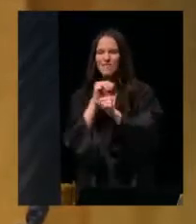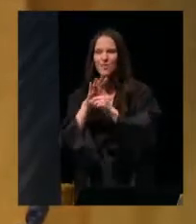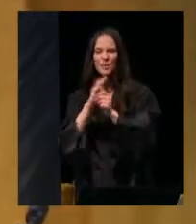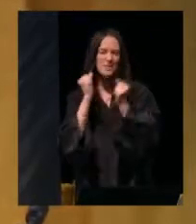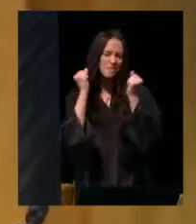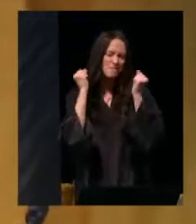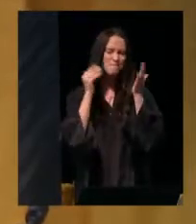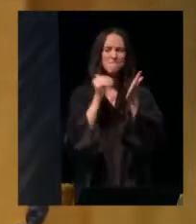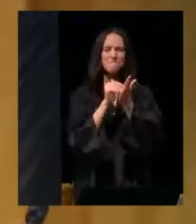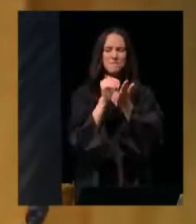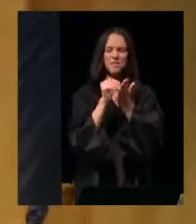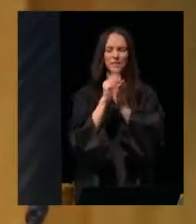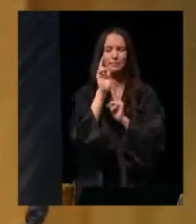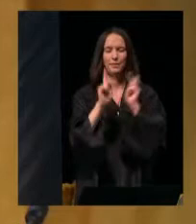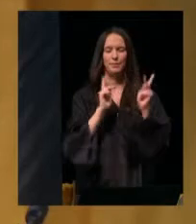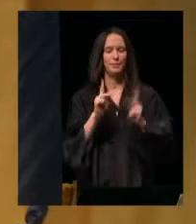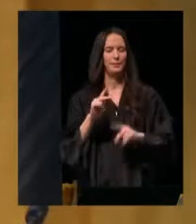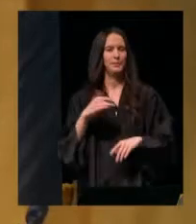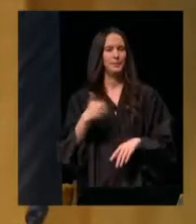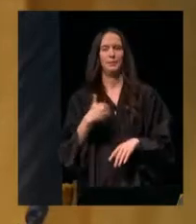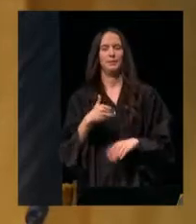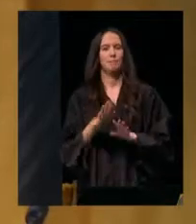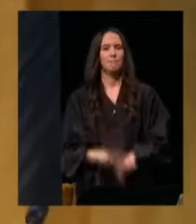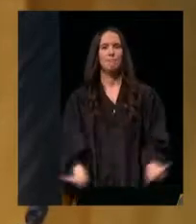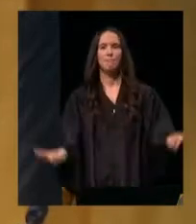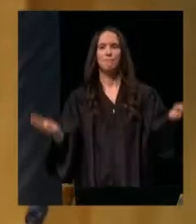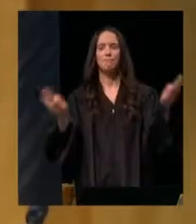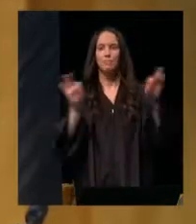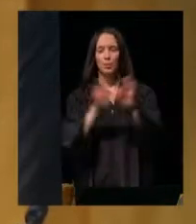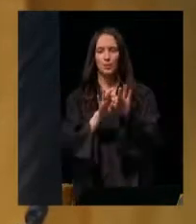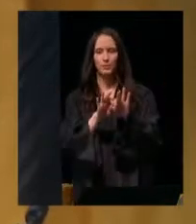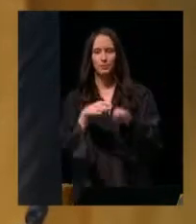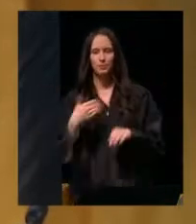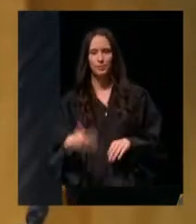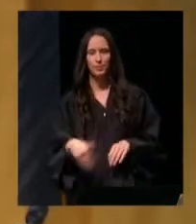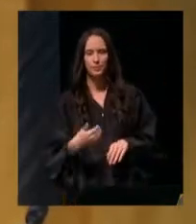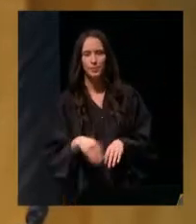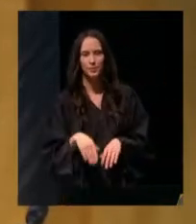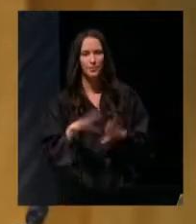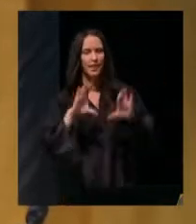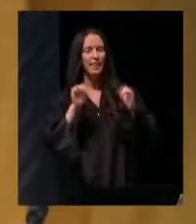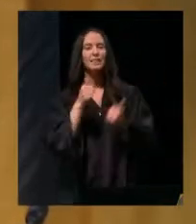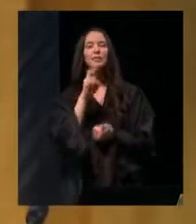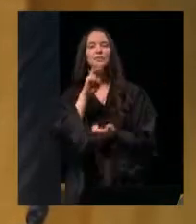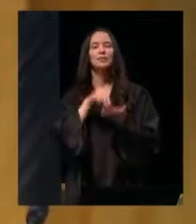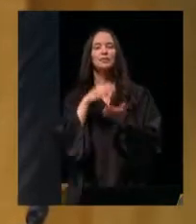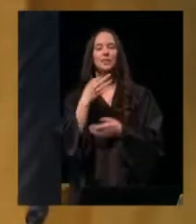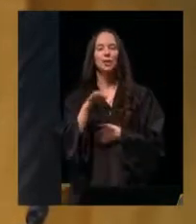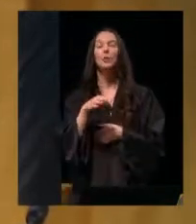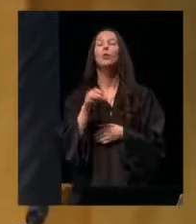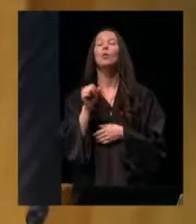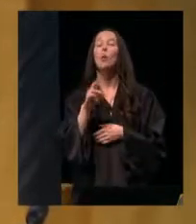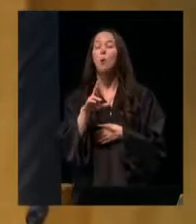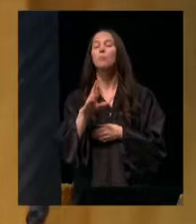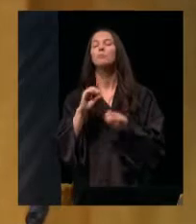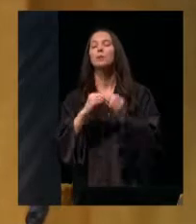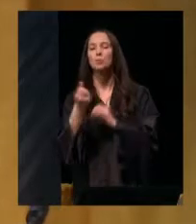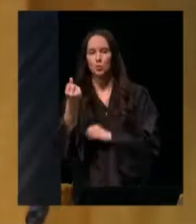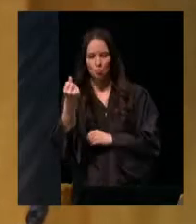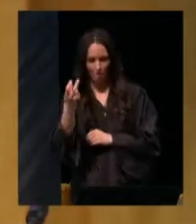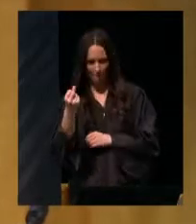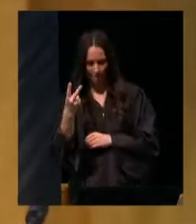mighty purpose indeed. Class of 2019, or the number 12, it is time for you